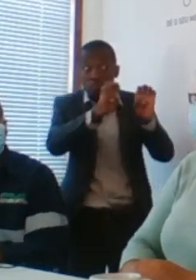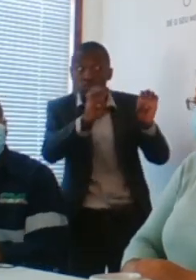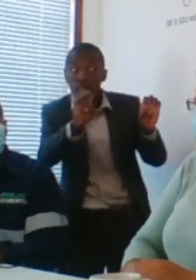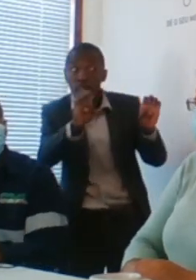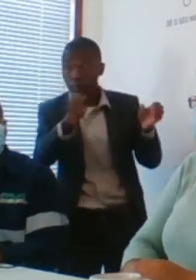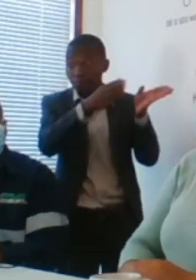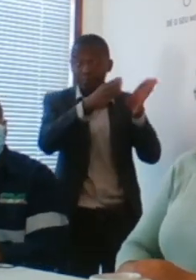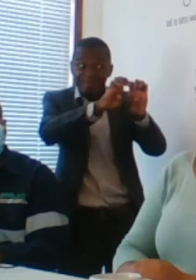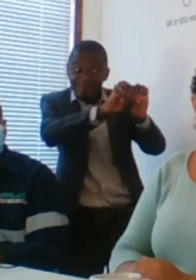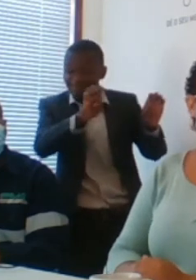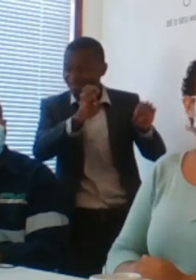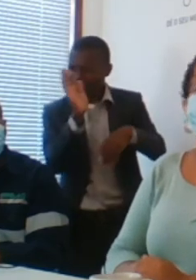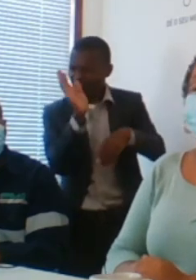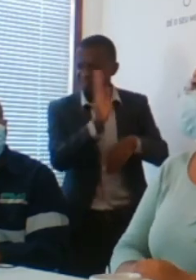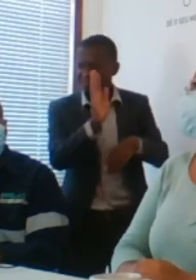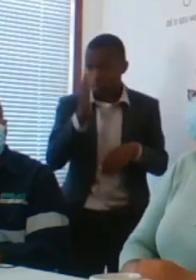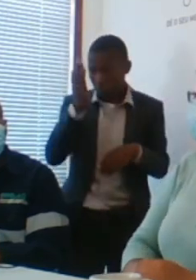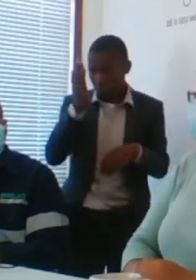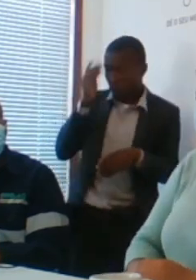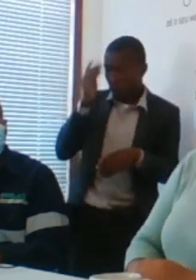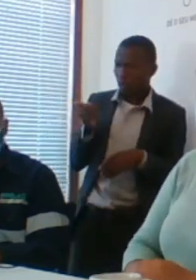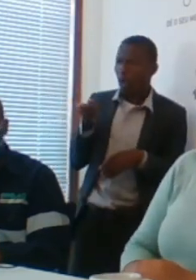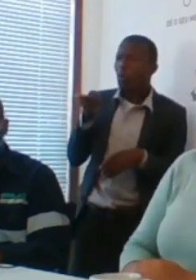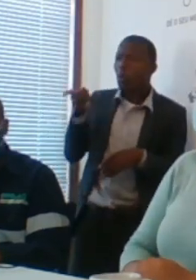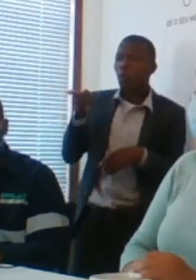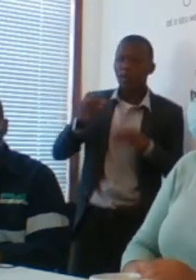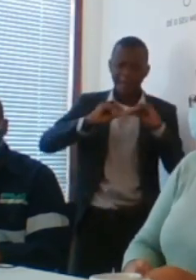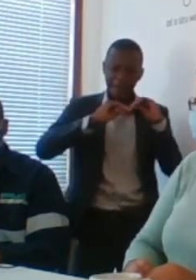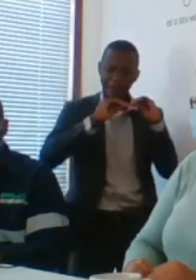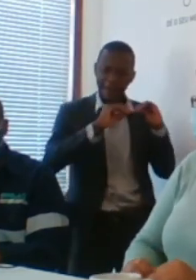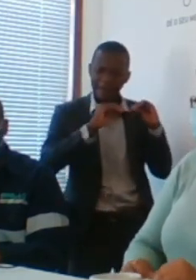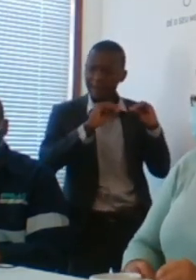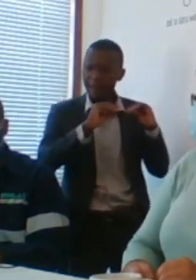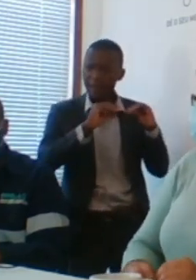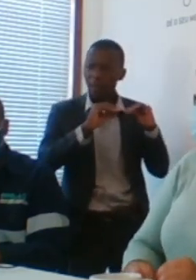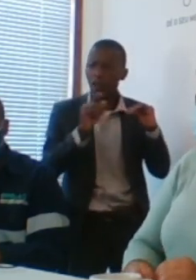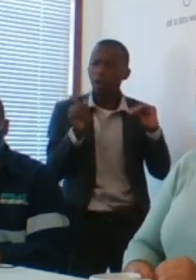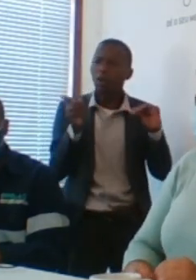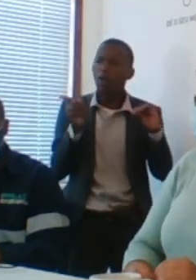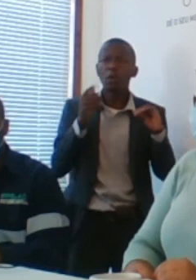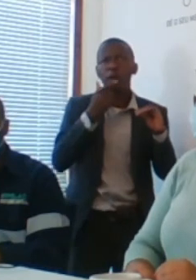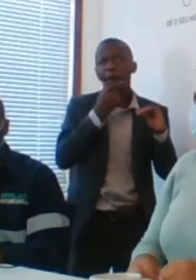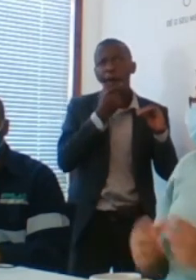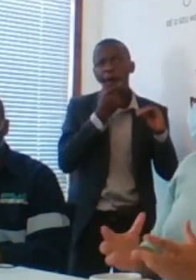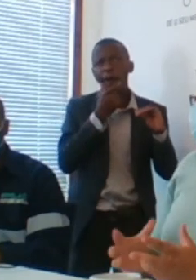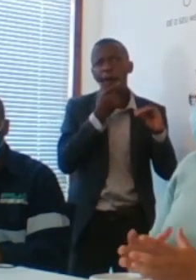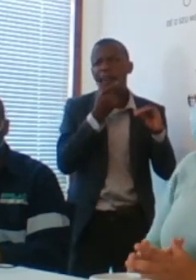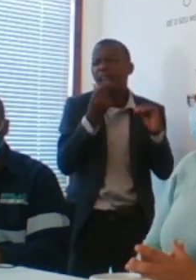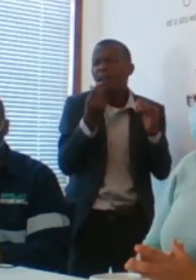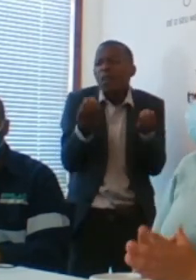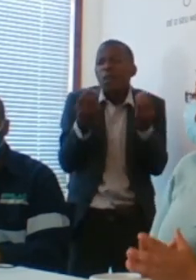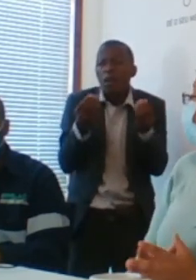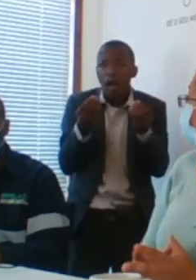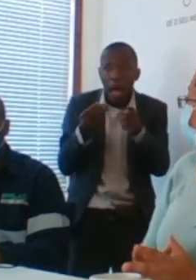your students. So if you do a mechanical or electricity course, I mean, how do they